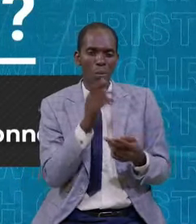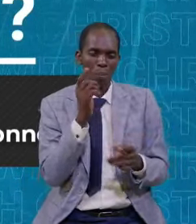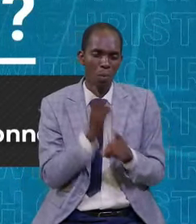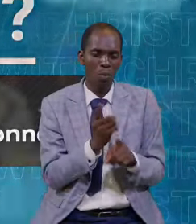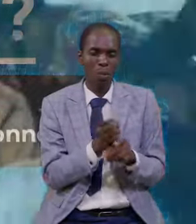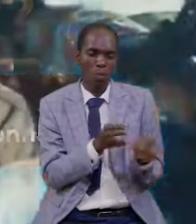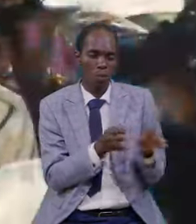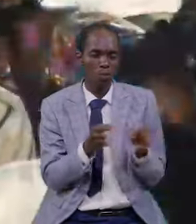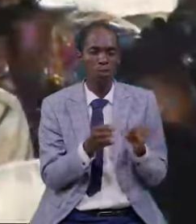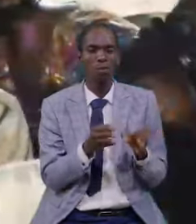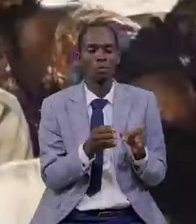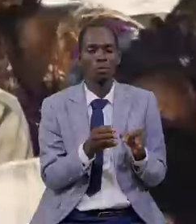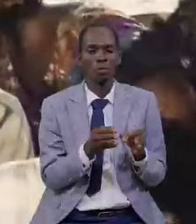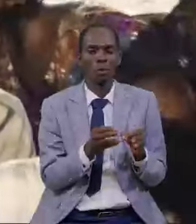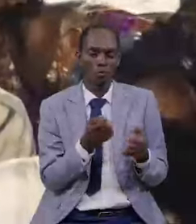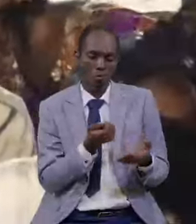Indicate it.